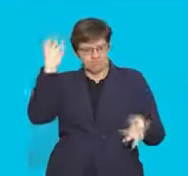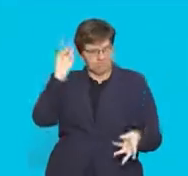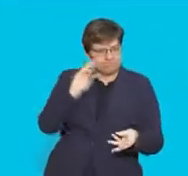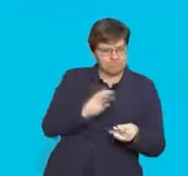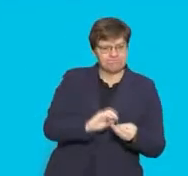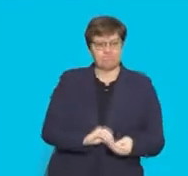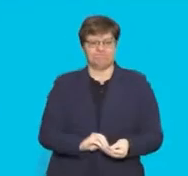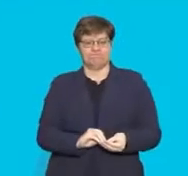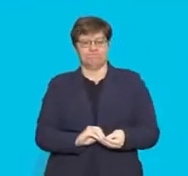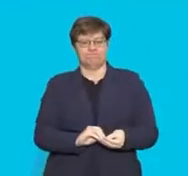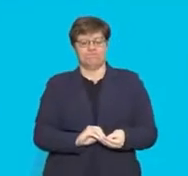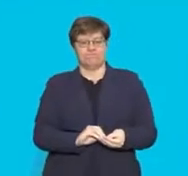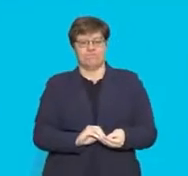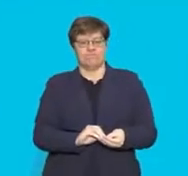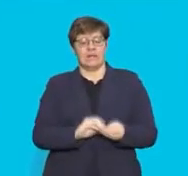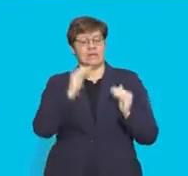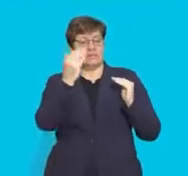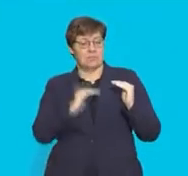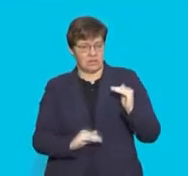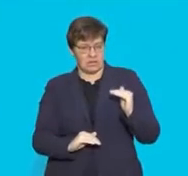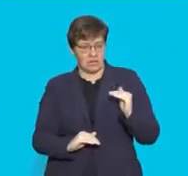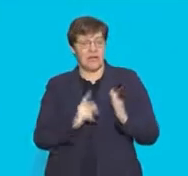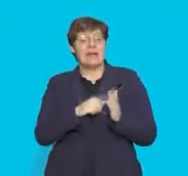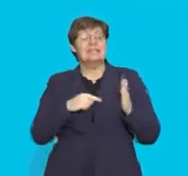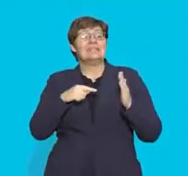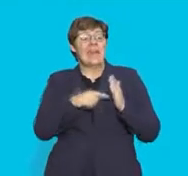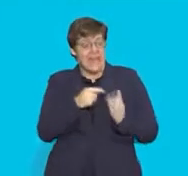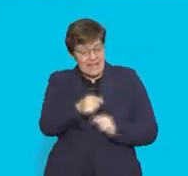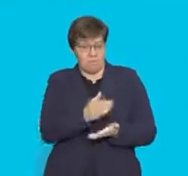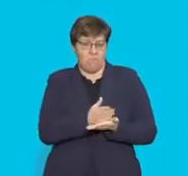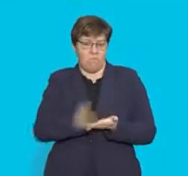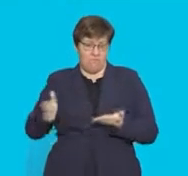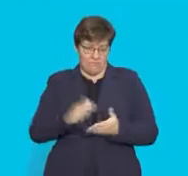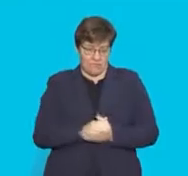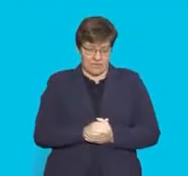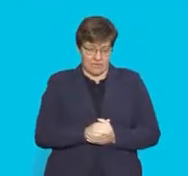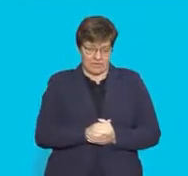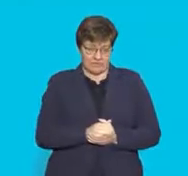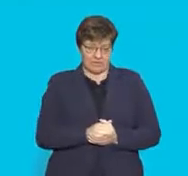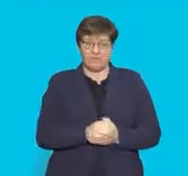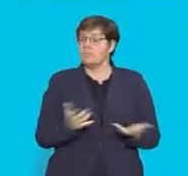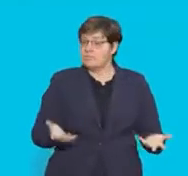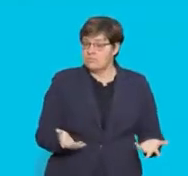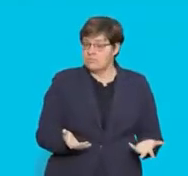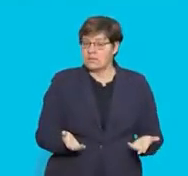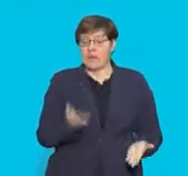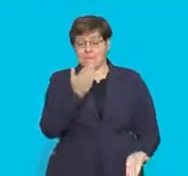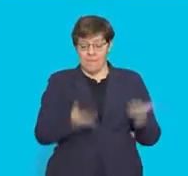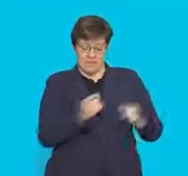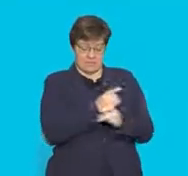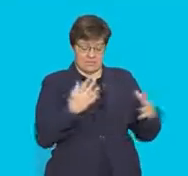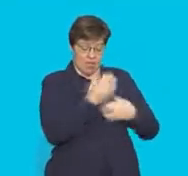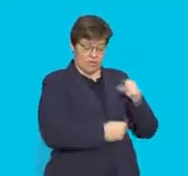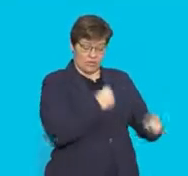total accumulated depreciation at the date of disposal. What is that? It's your balance at the beginning